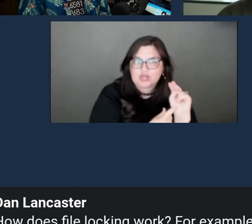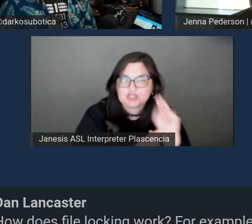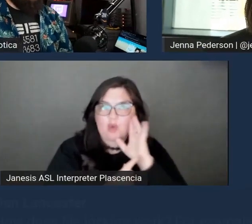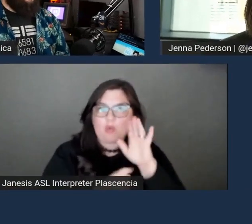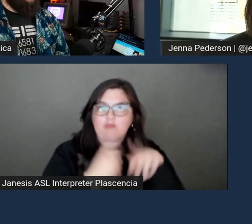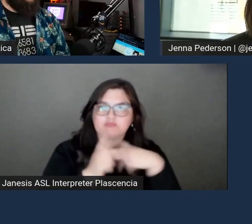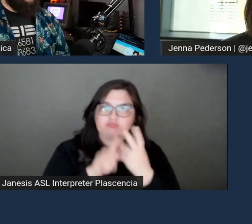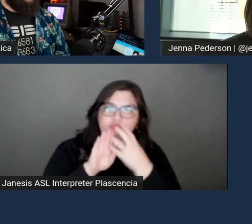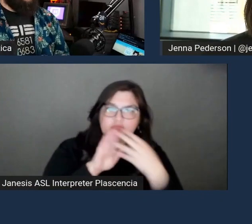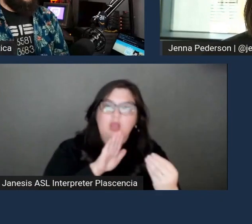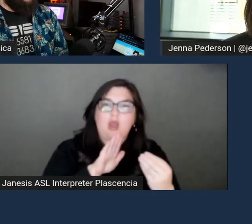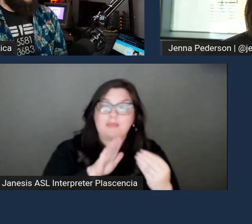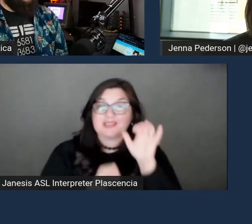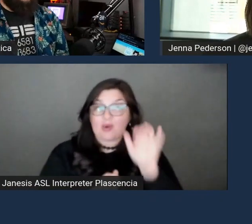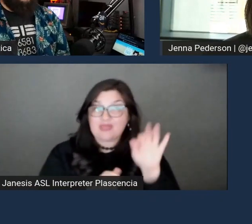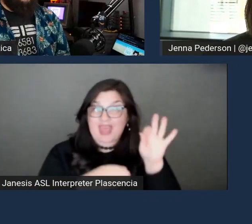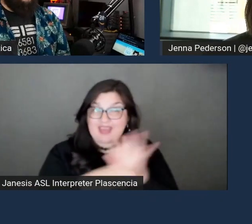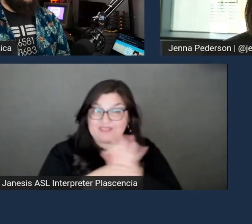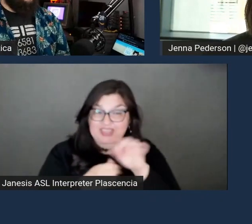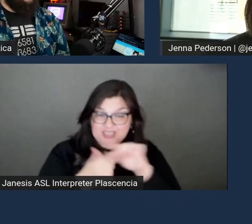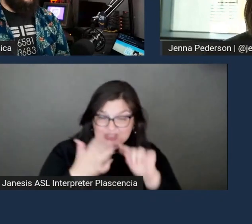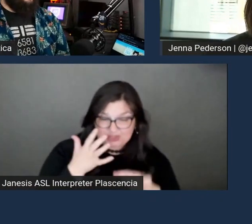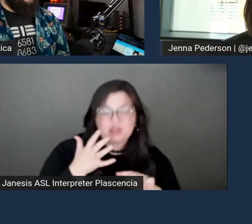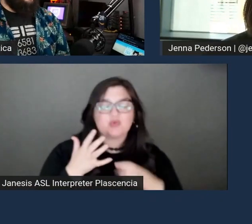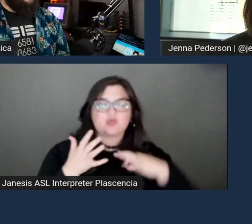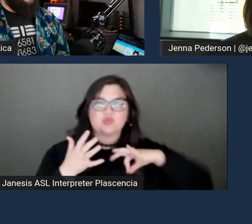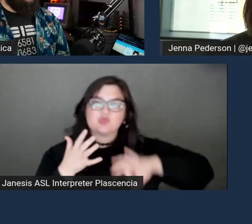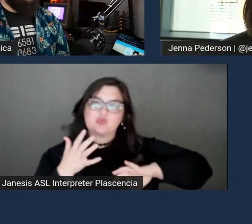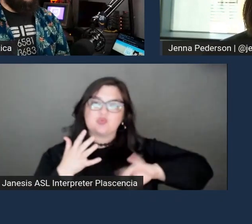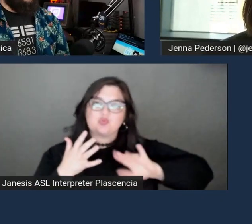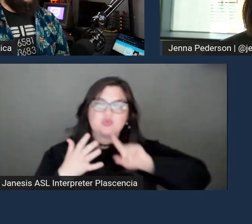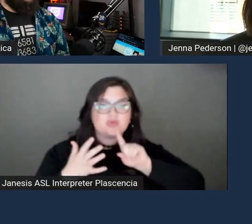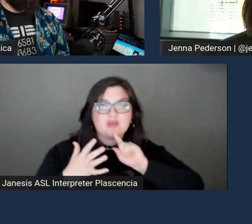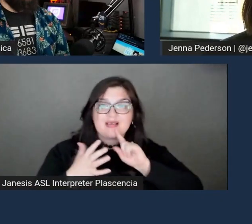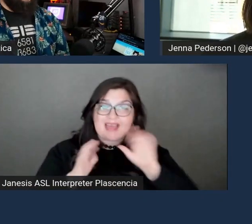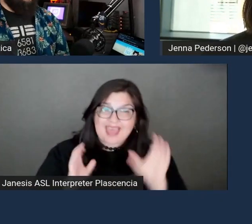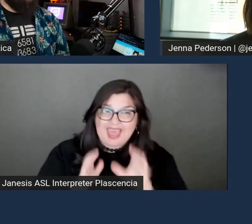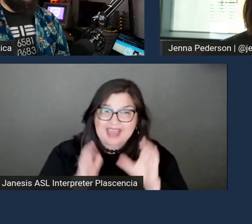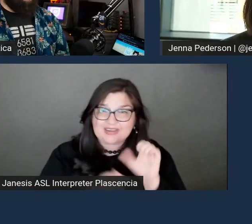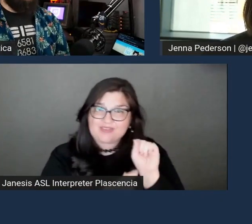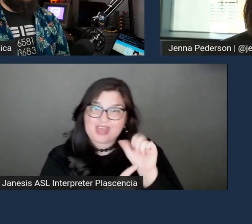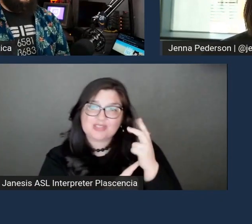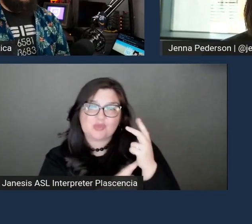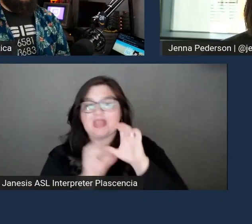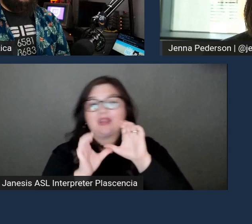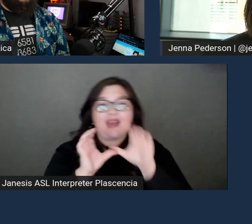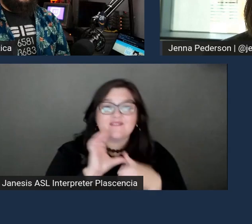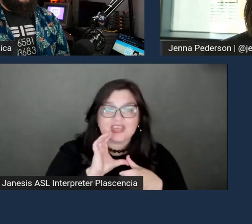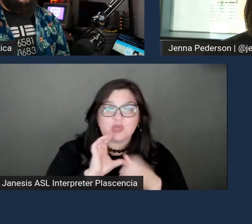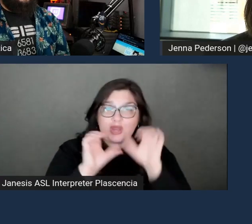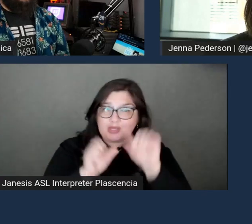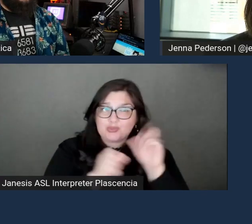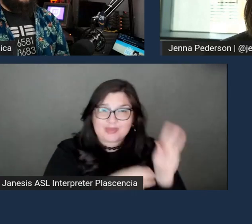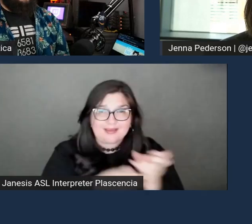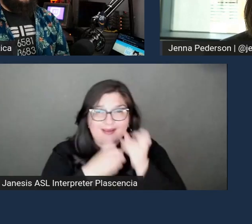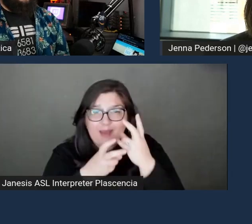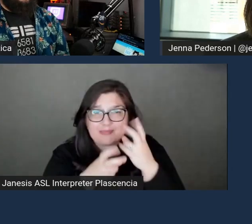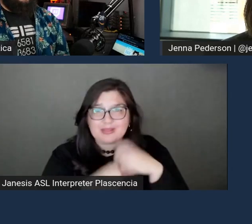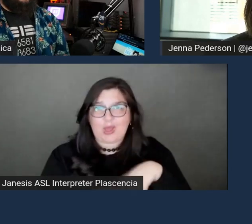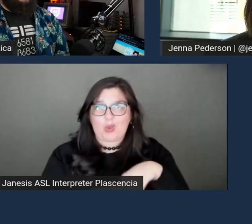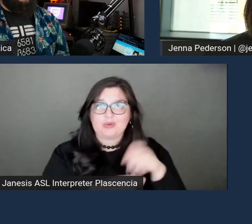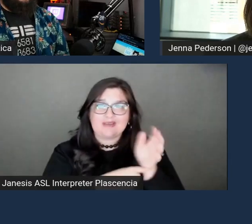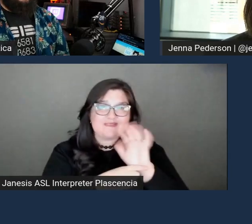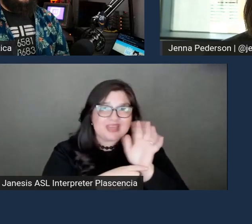this feature really kind of gets you closer to an active S3 configuration, where you could upload videos from